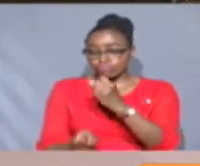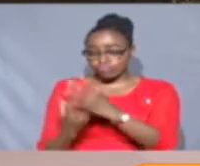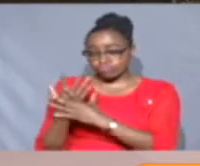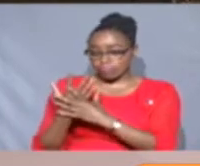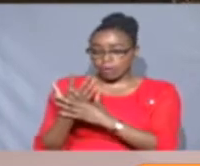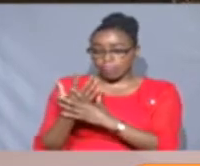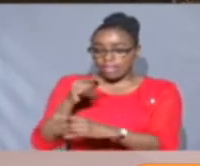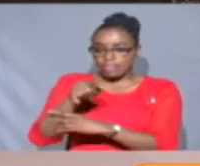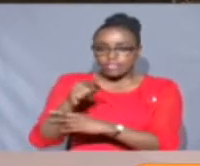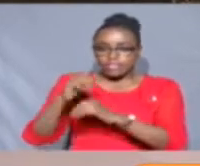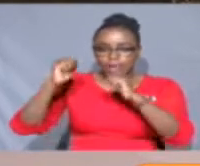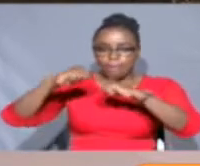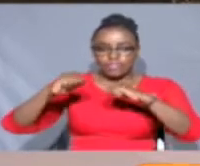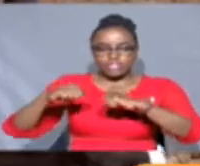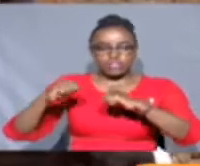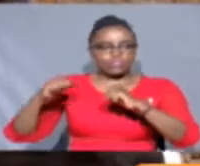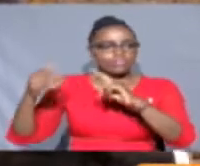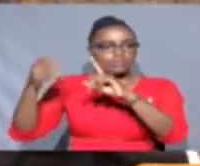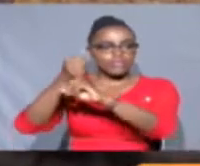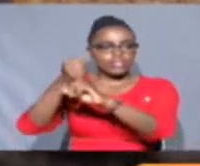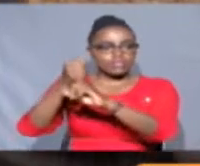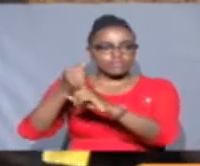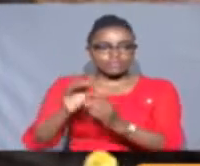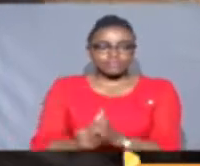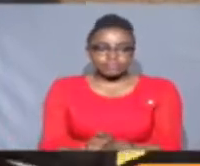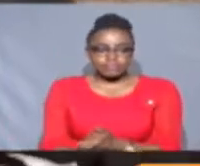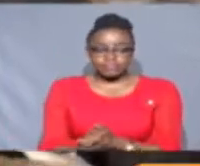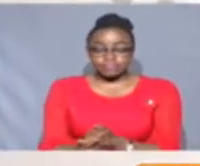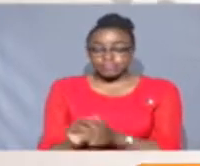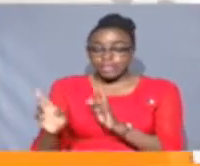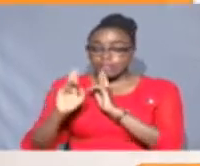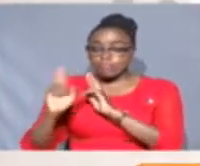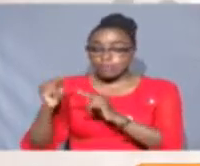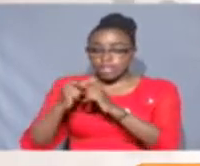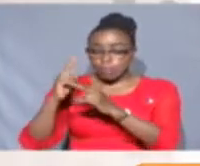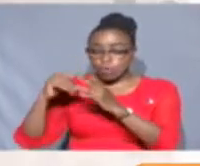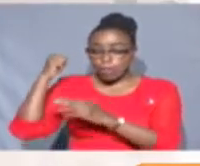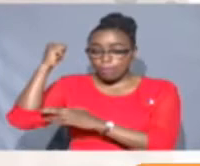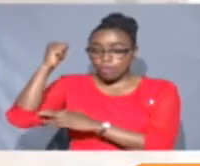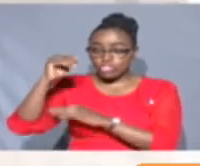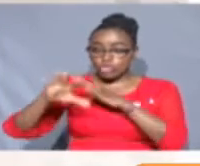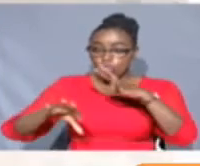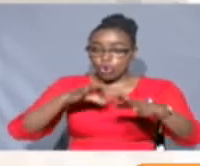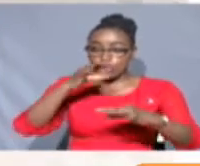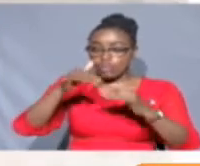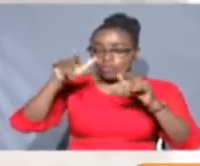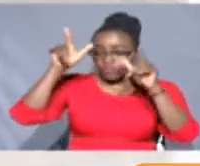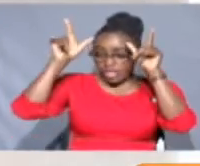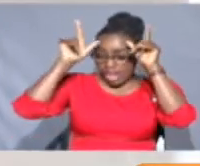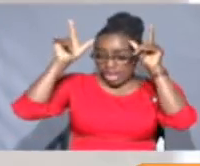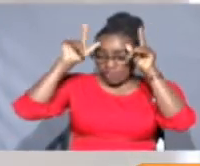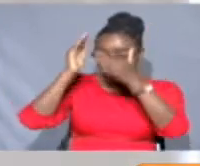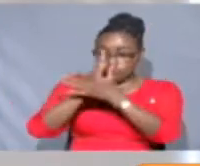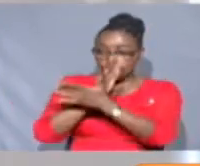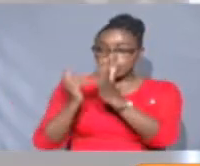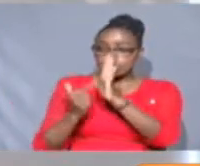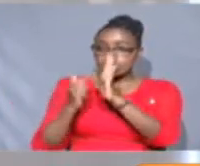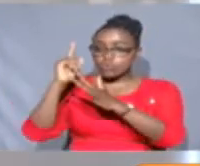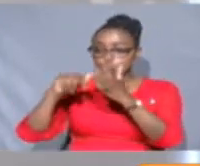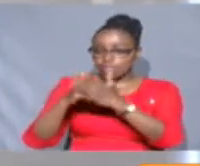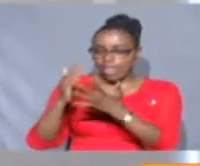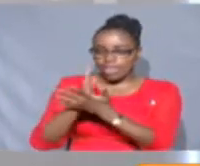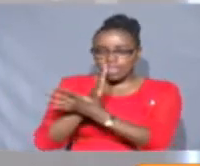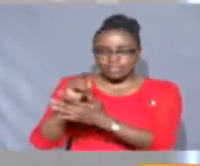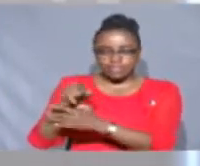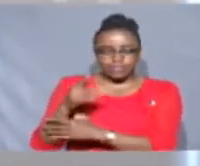Dennis Otieno reports. The report titled Political Analysis of the Livestock Sector indicates that the sector